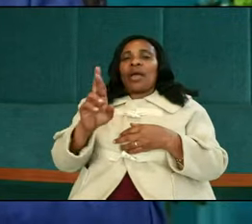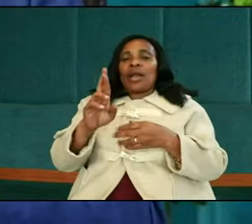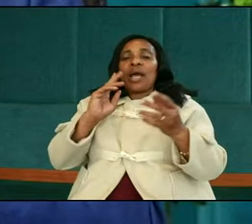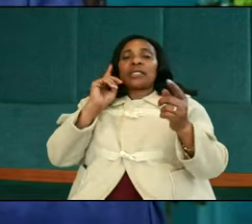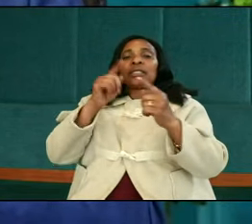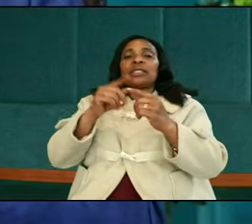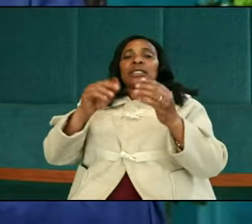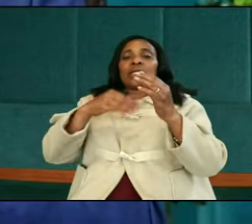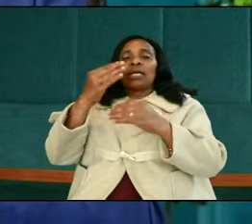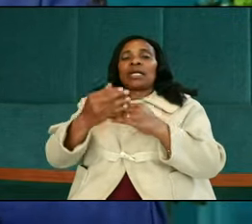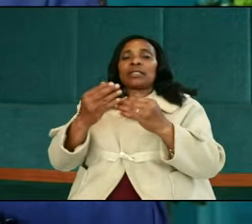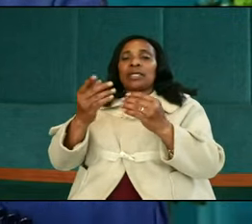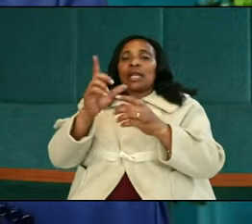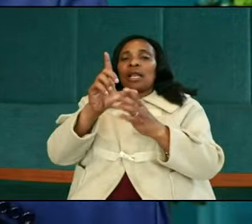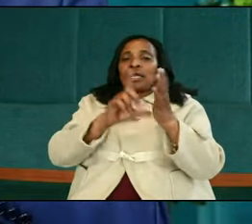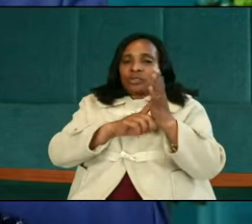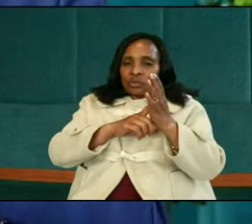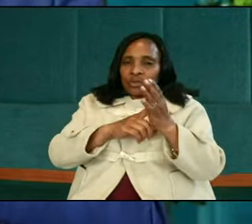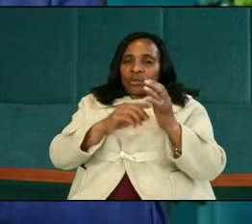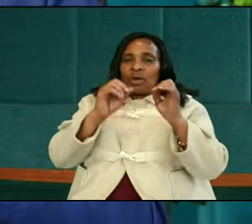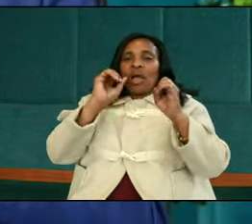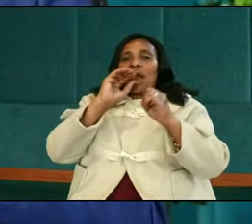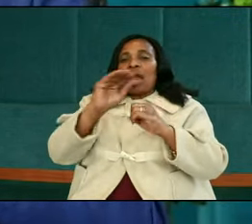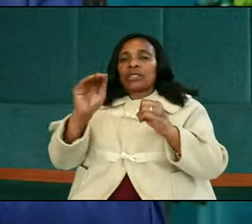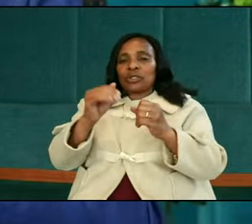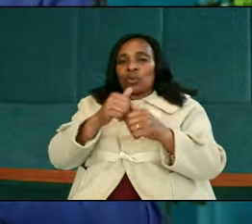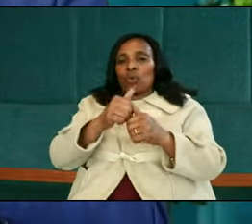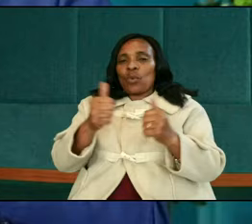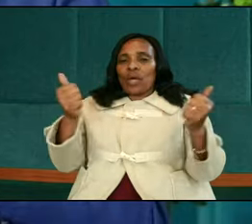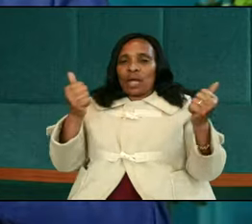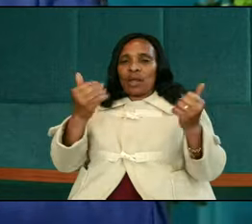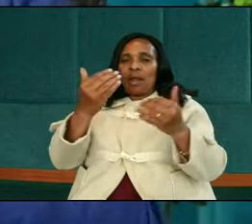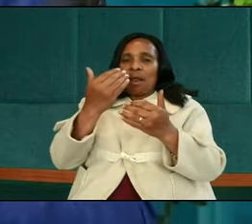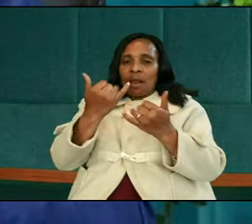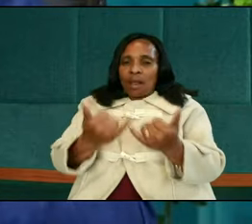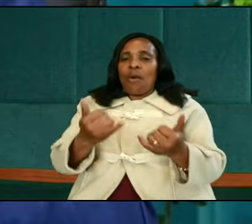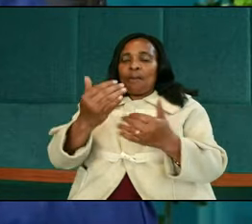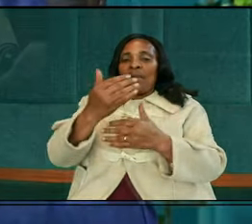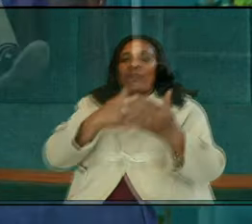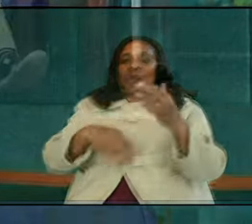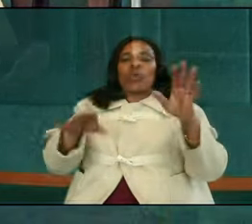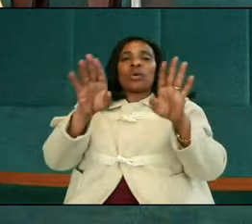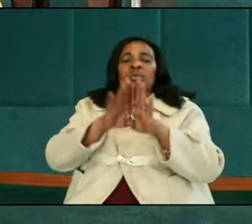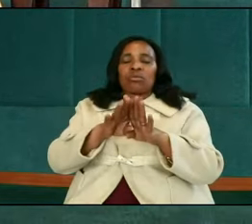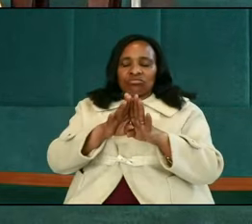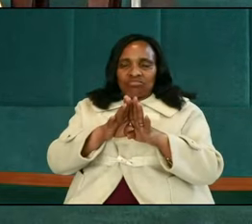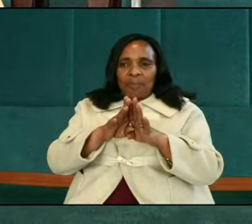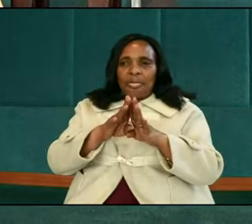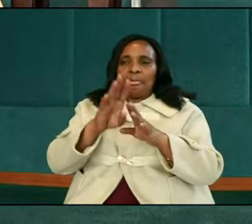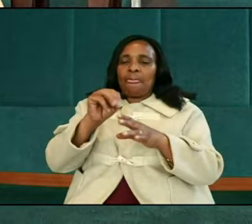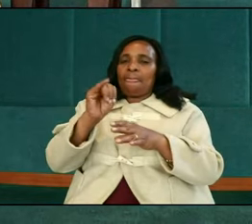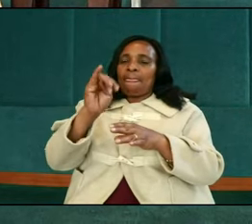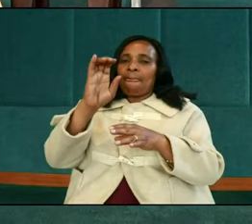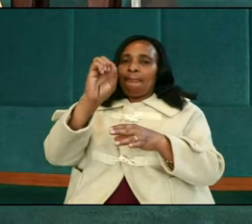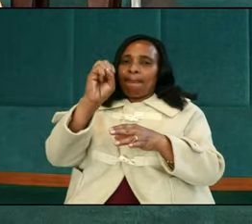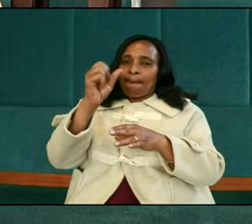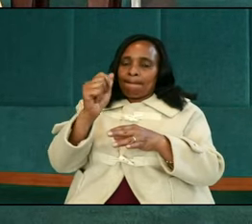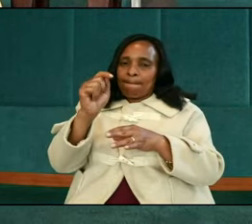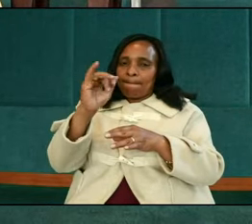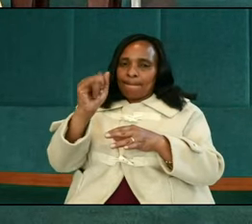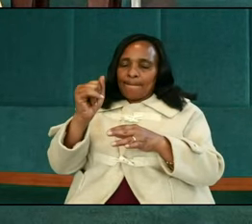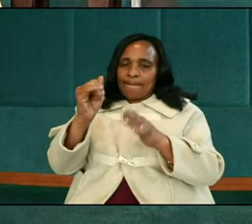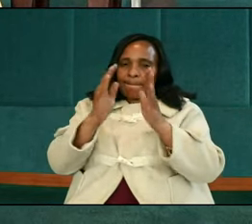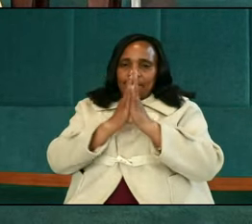lesson, we ask that you may be well. Now, before we close, perhaps, Misati, you can say a prayer for